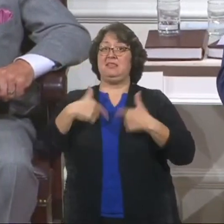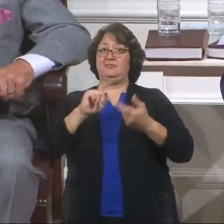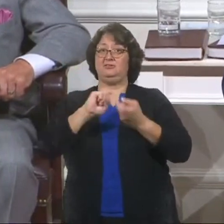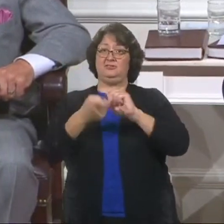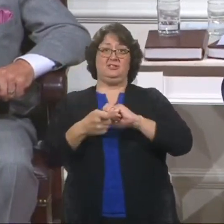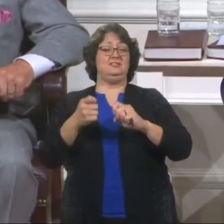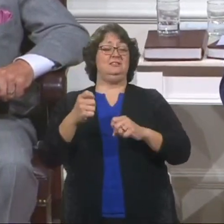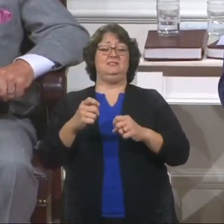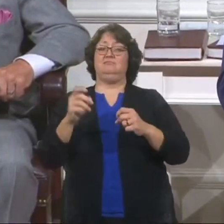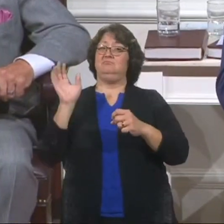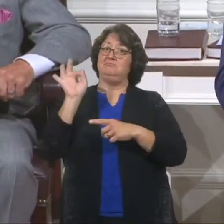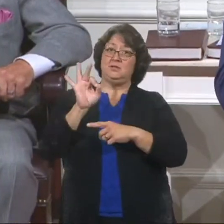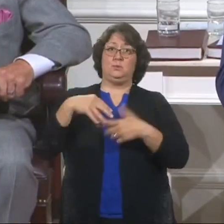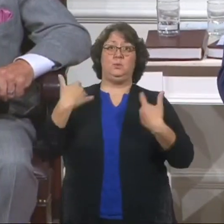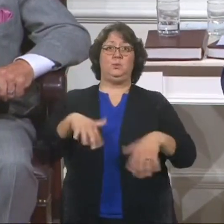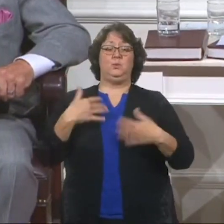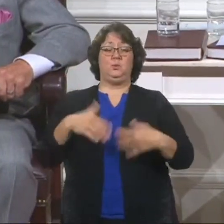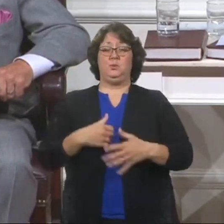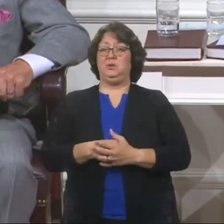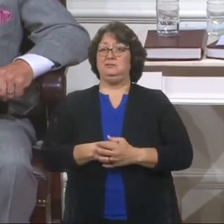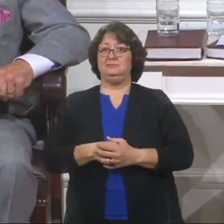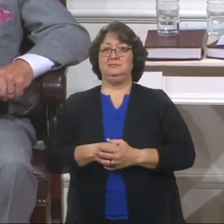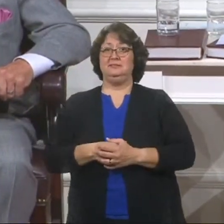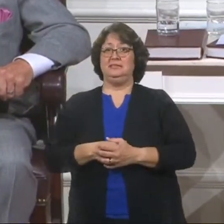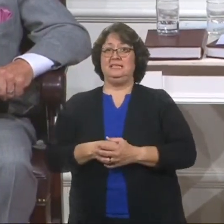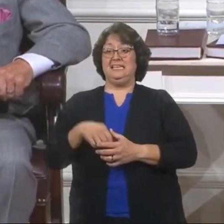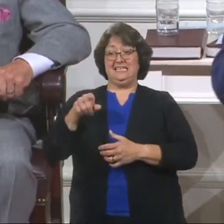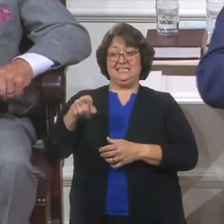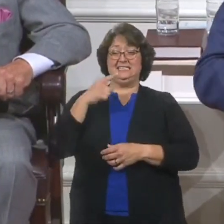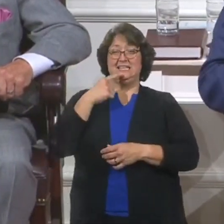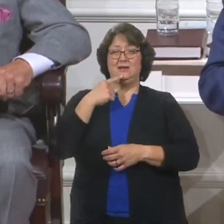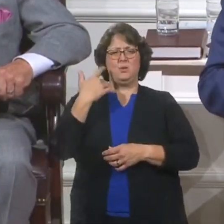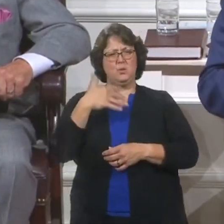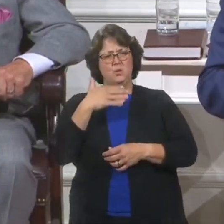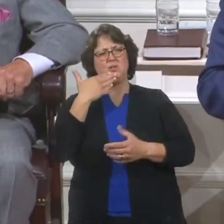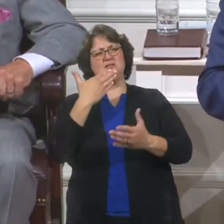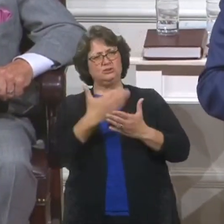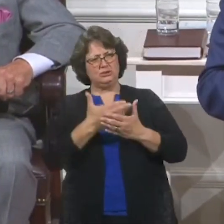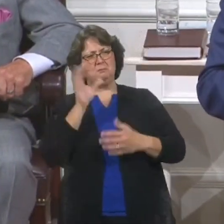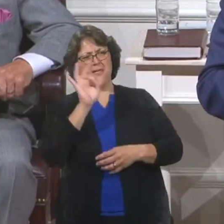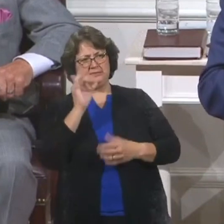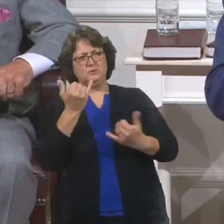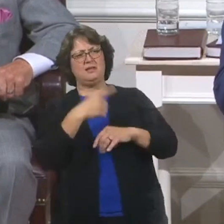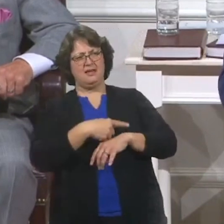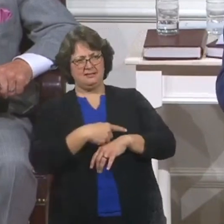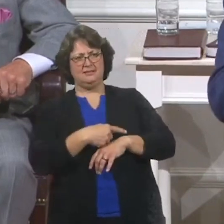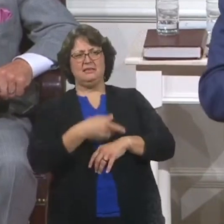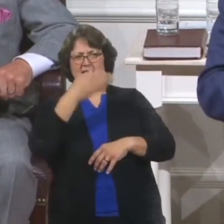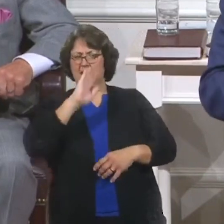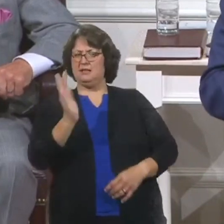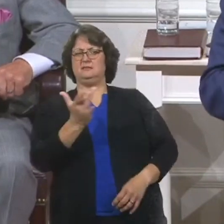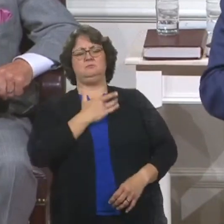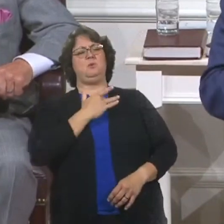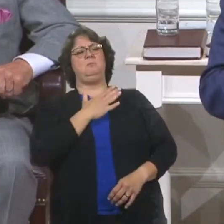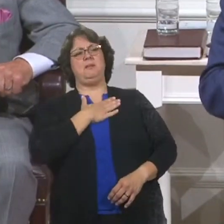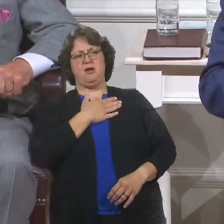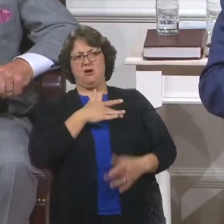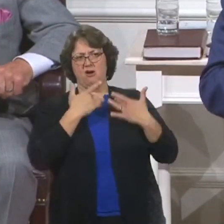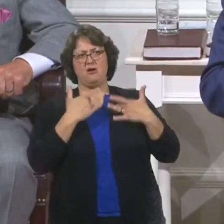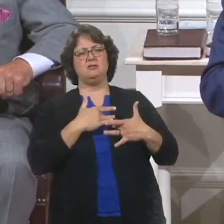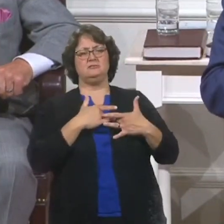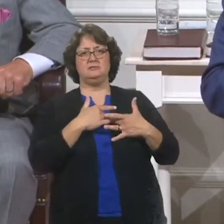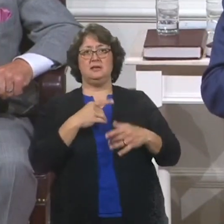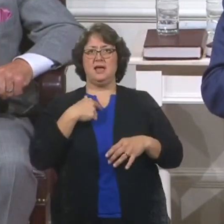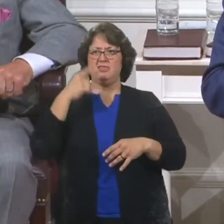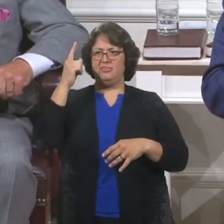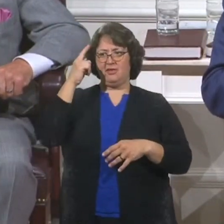name. But you know, he said, boy, that was a good message today. Oh, God spoke to my heart on that. I